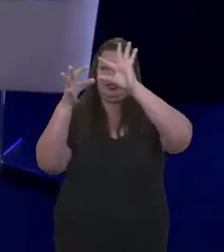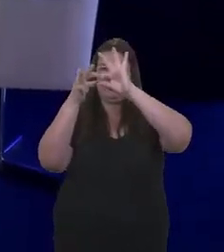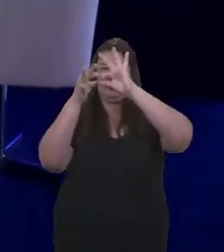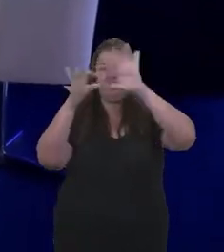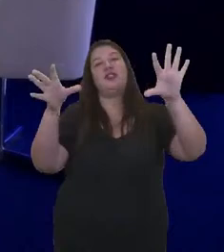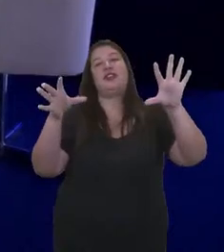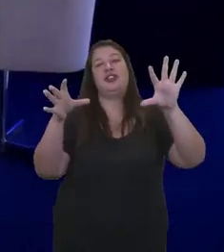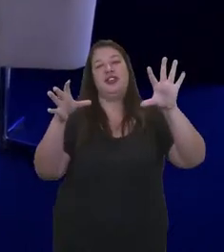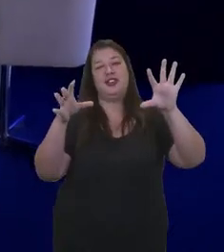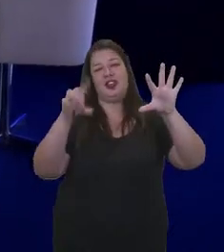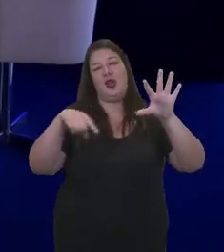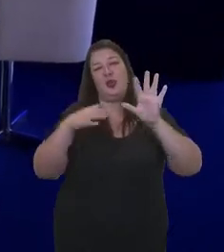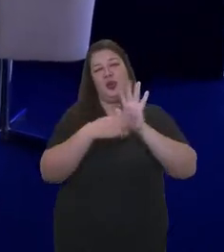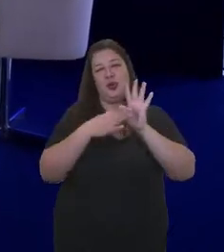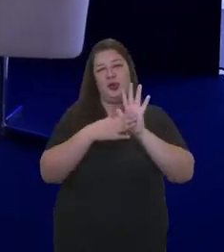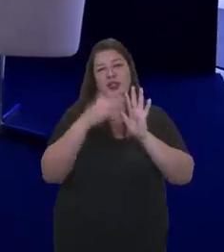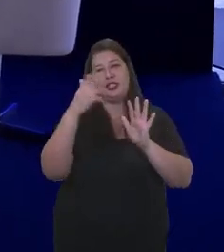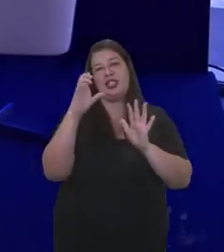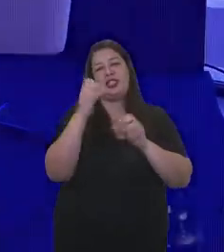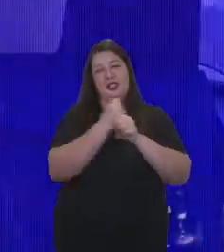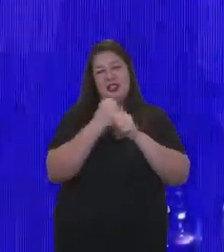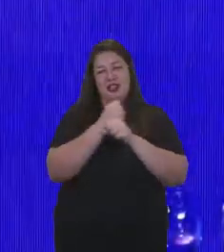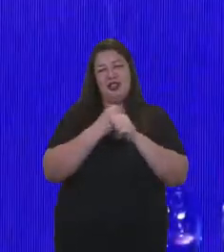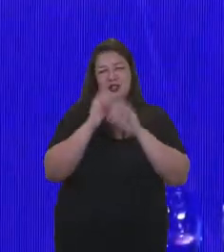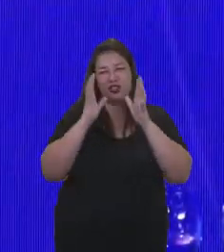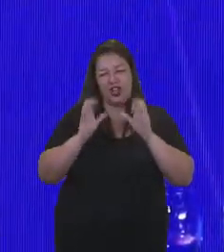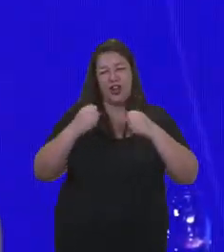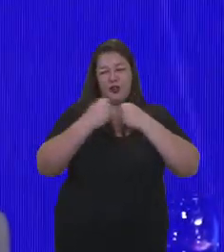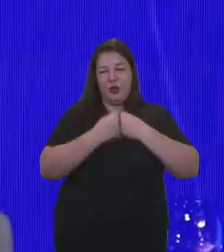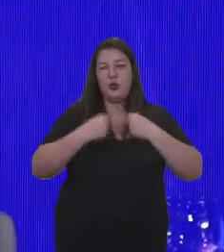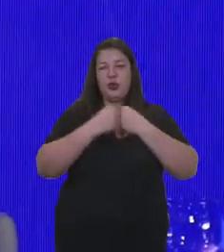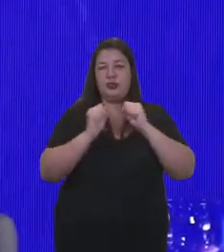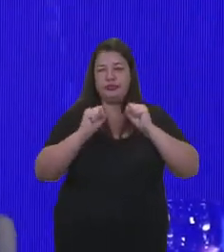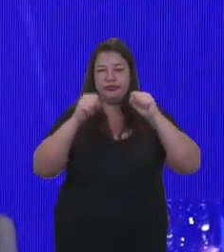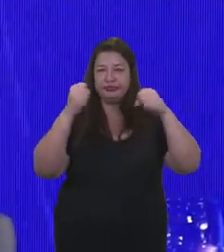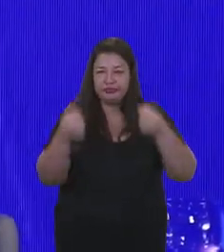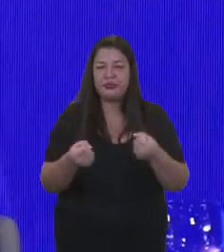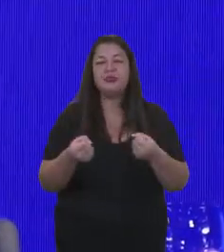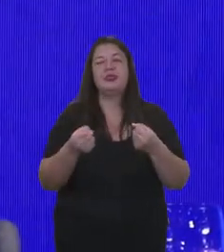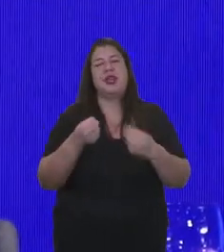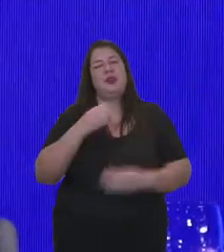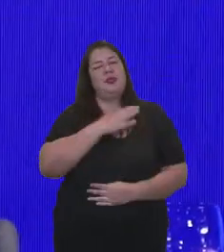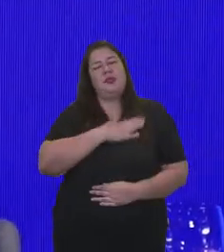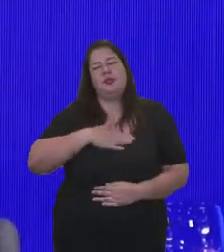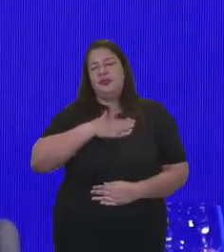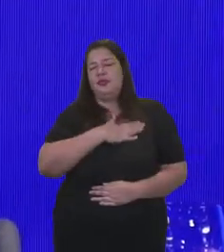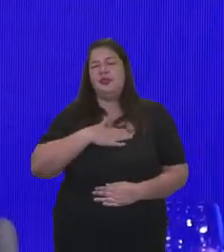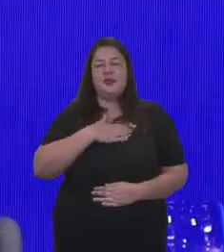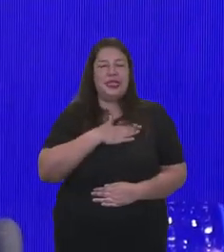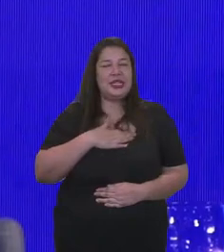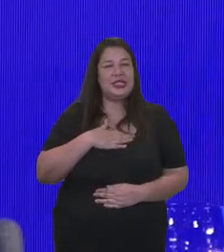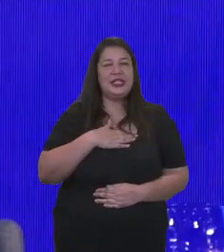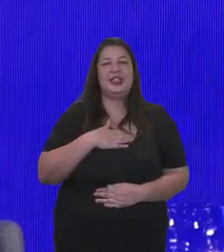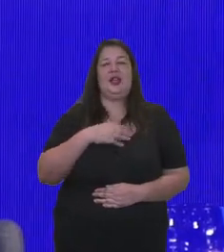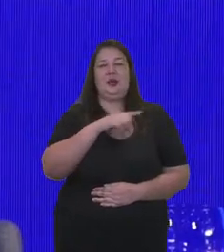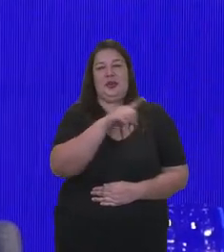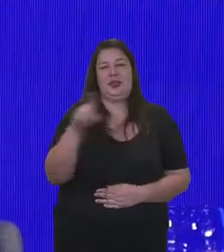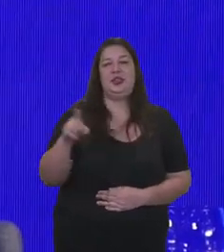turn technology into freedom. This is our motto. So it's a great pleasure to be able to count on